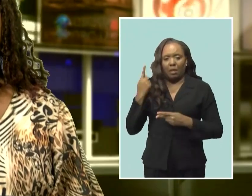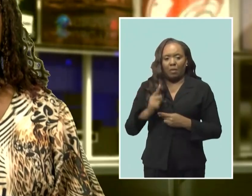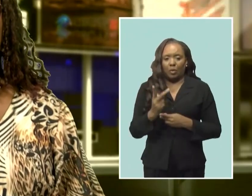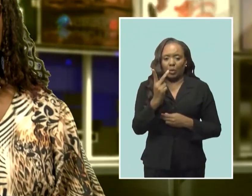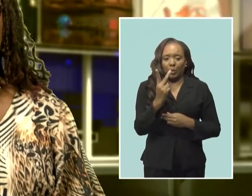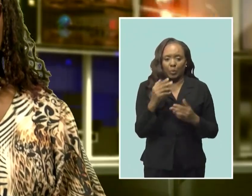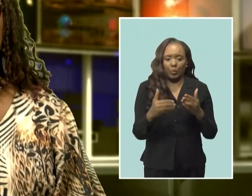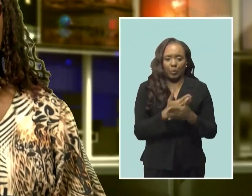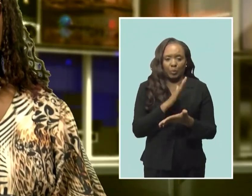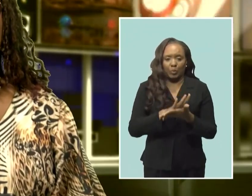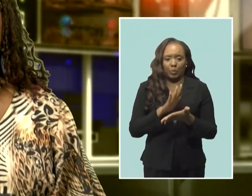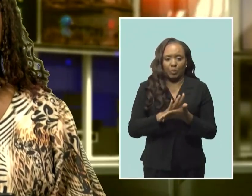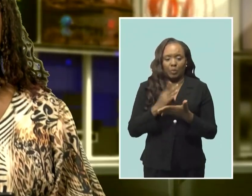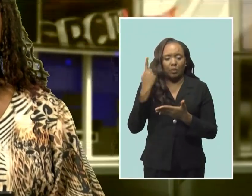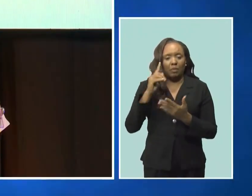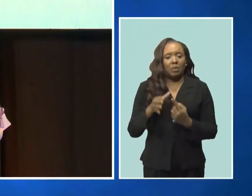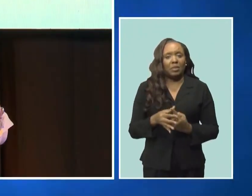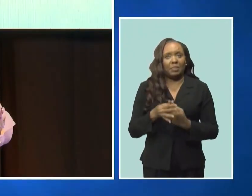special needs.